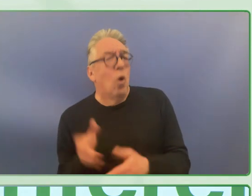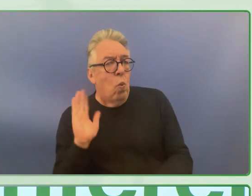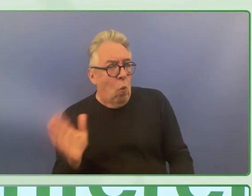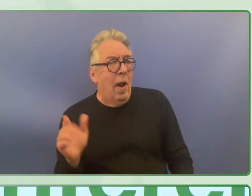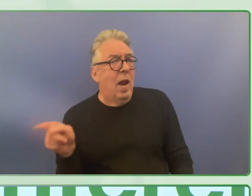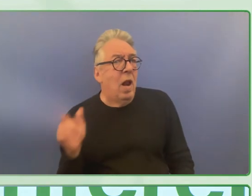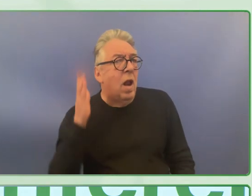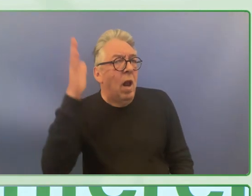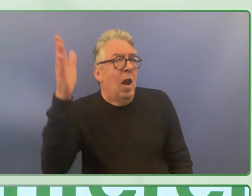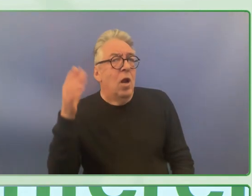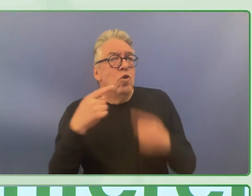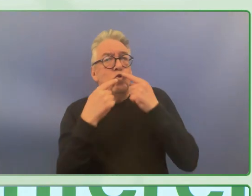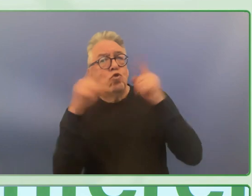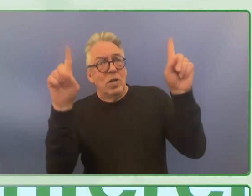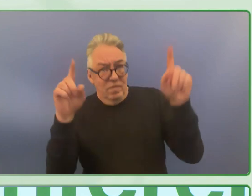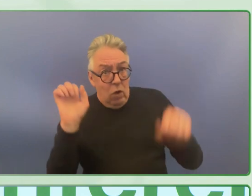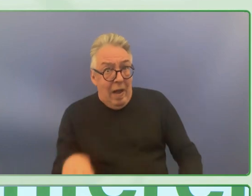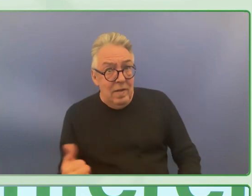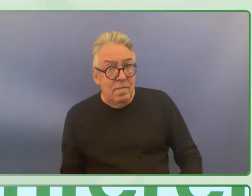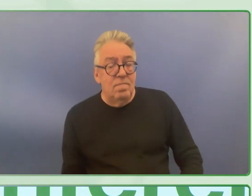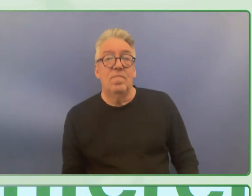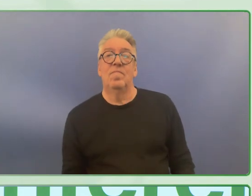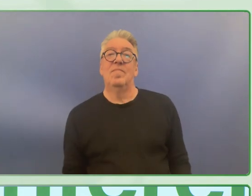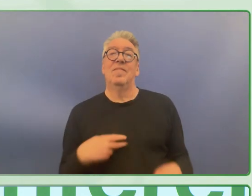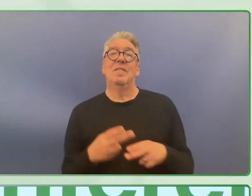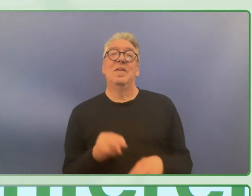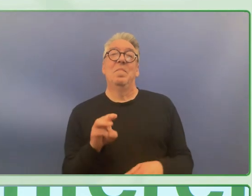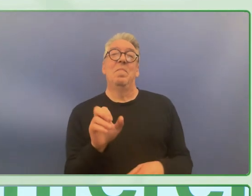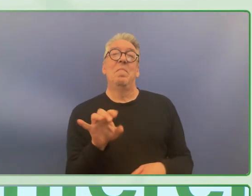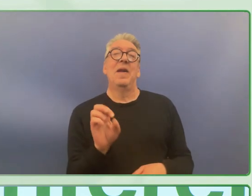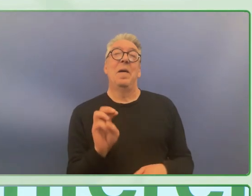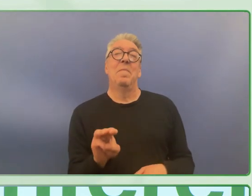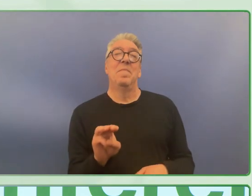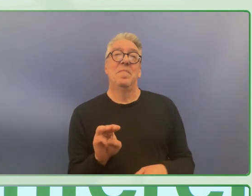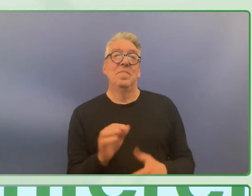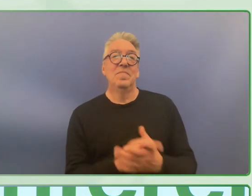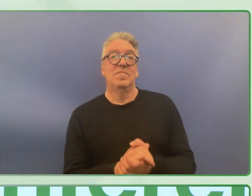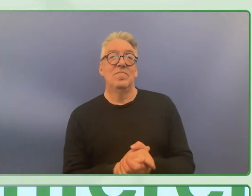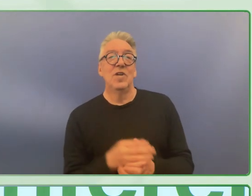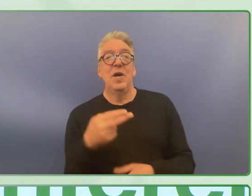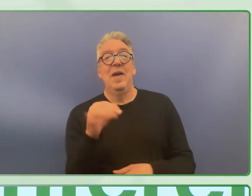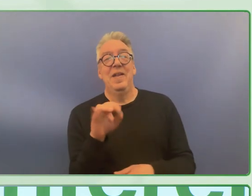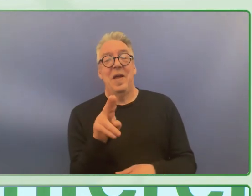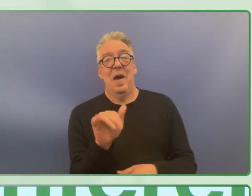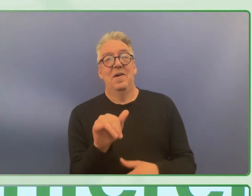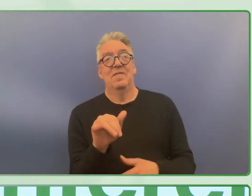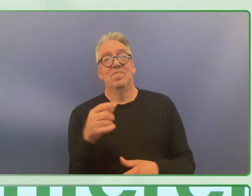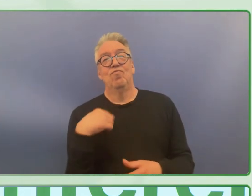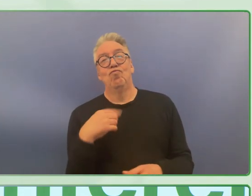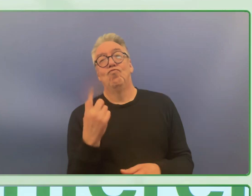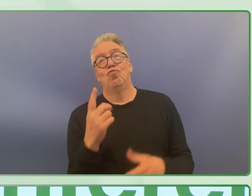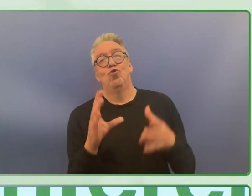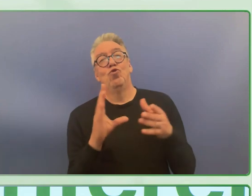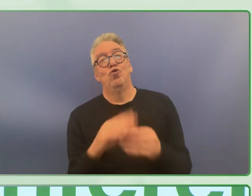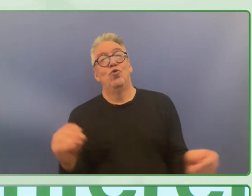successful?" My name is Mariam Mhina, and this is the story that one of my